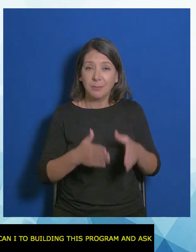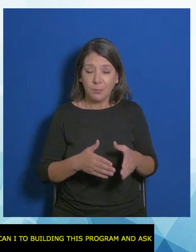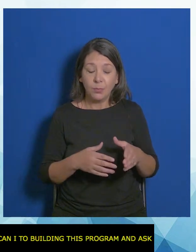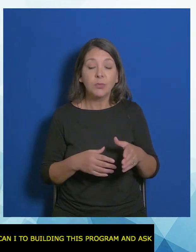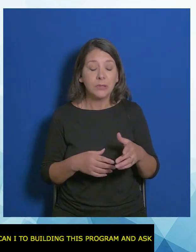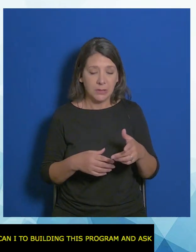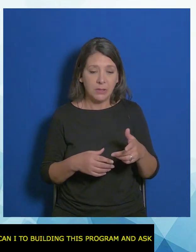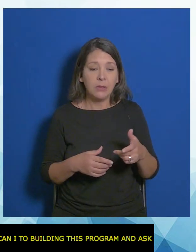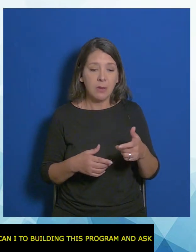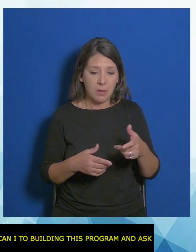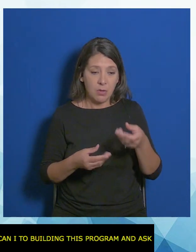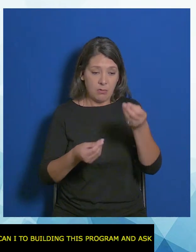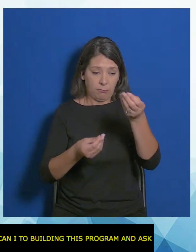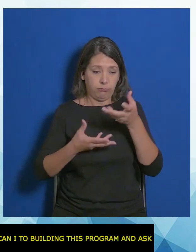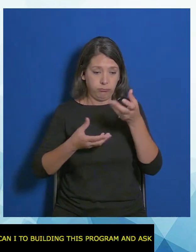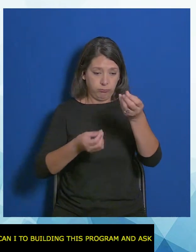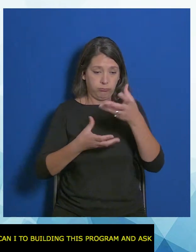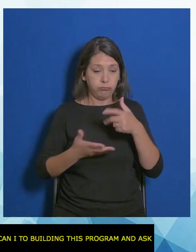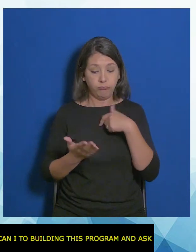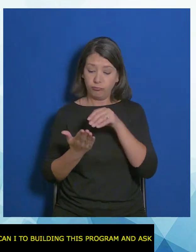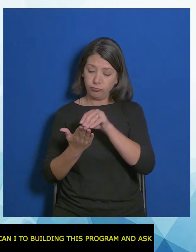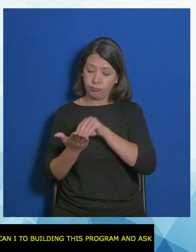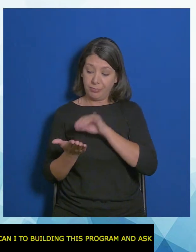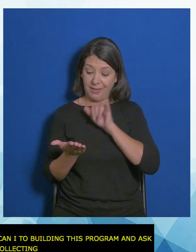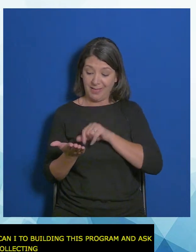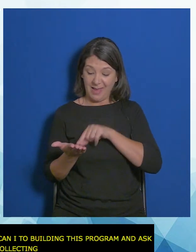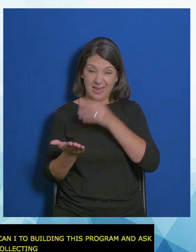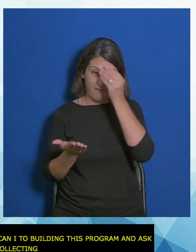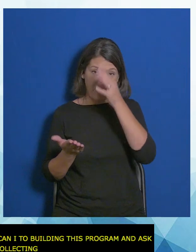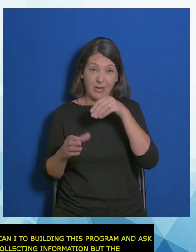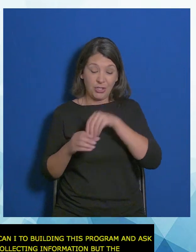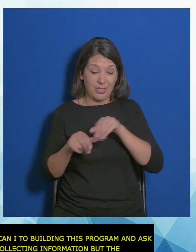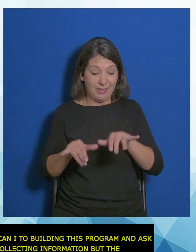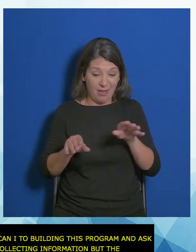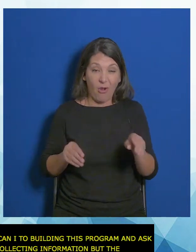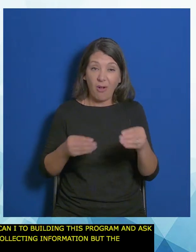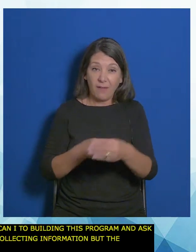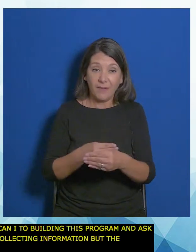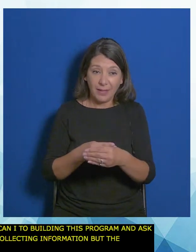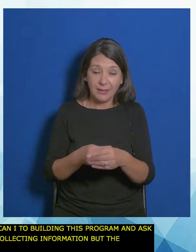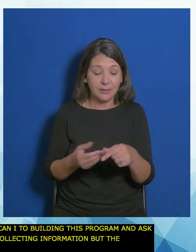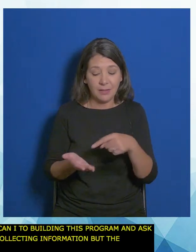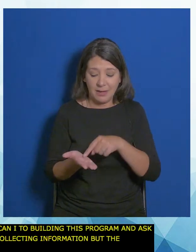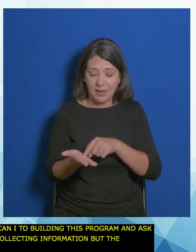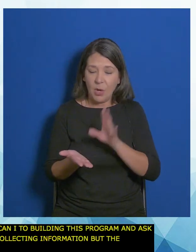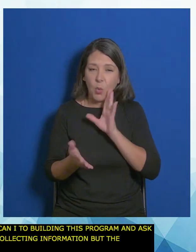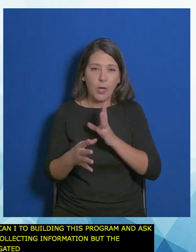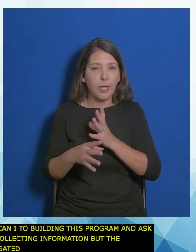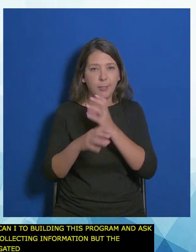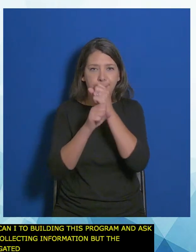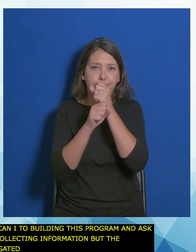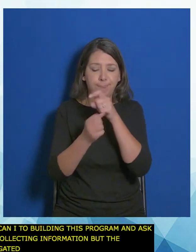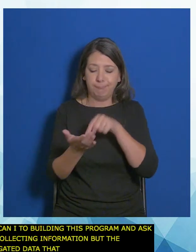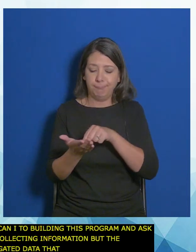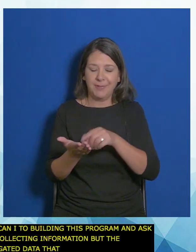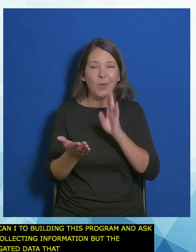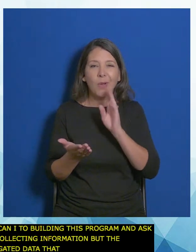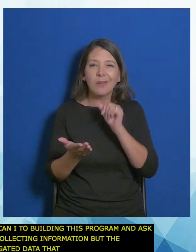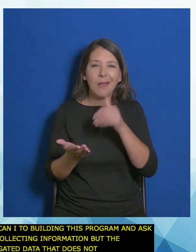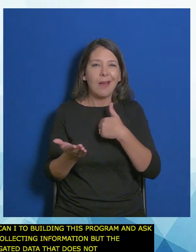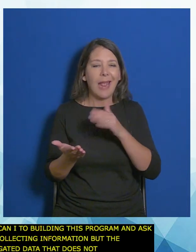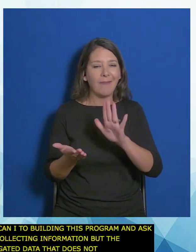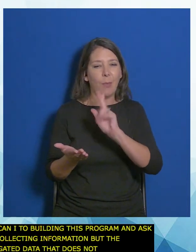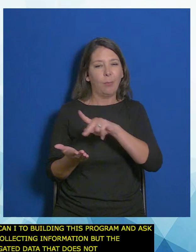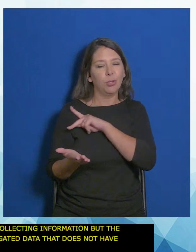collecting information, but the information that will be shared from the office will be aggregated data that doesn't have personally